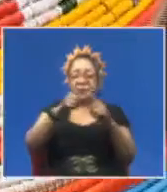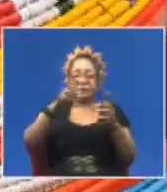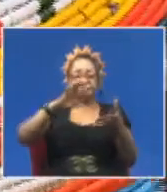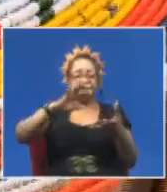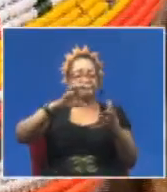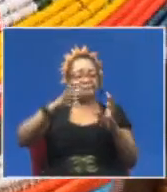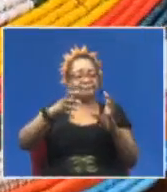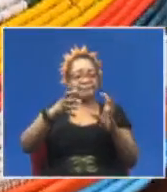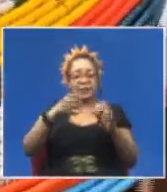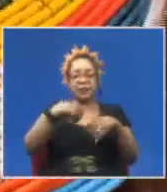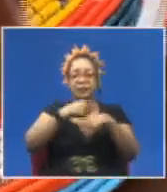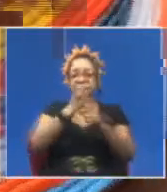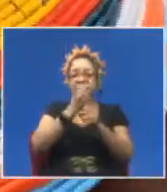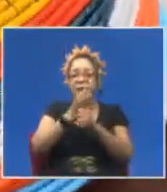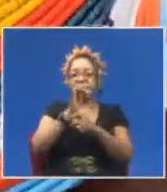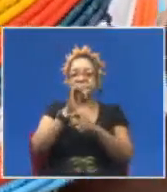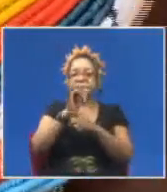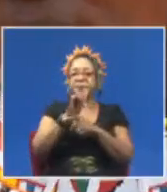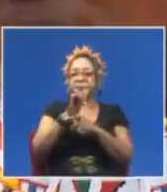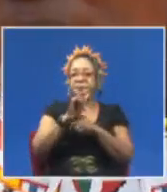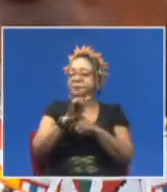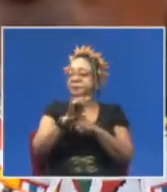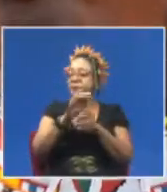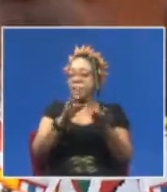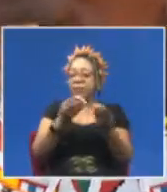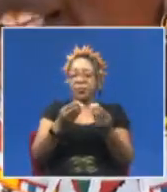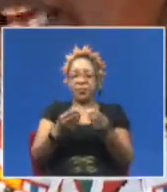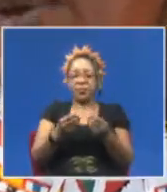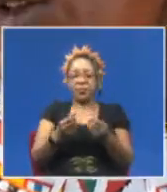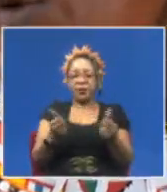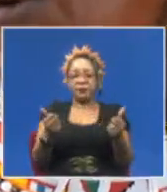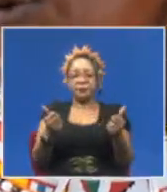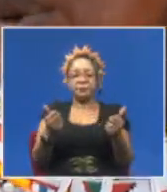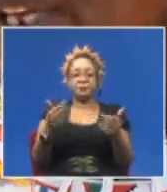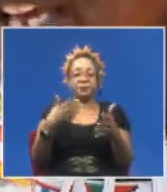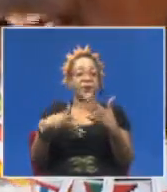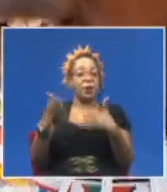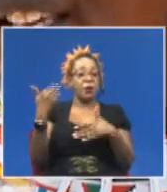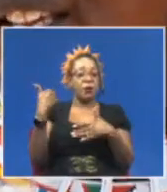source of livelihood has kept dwindling over time.